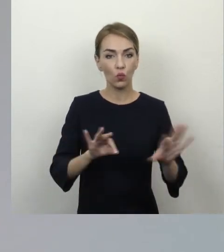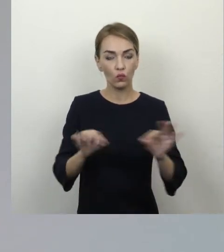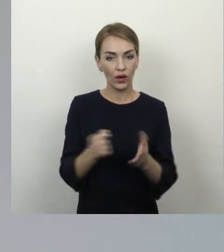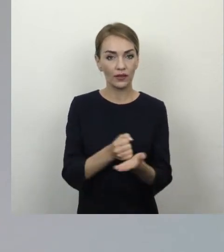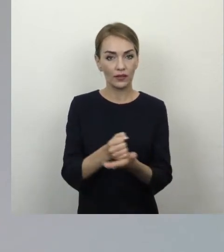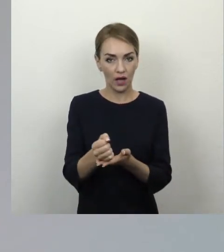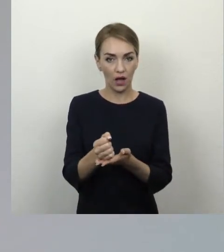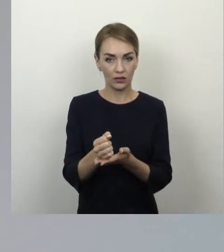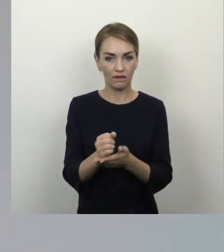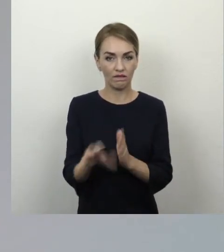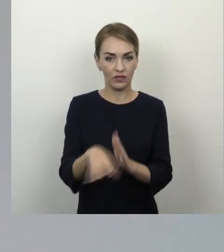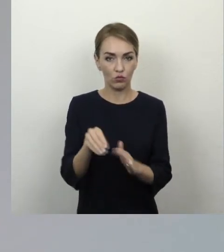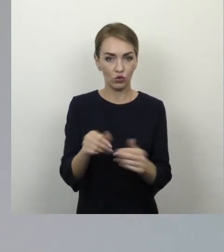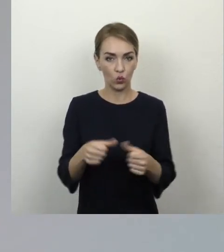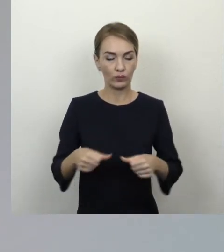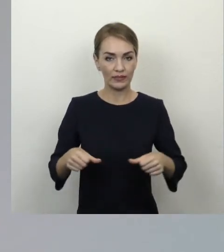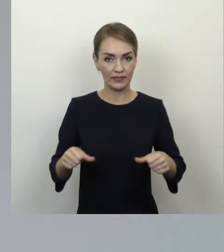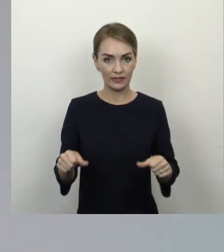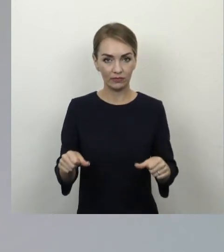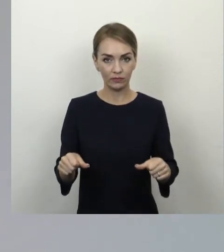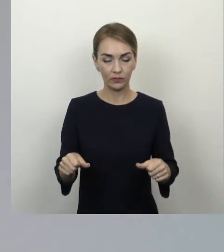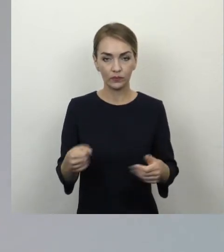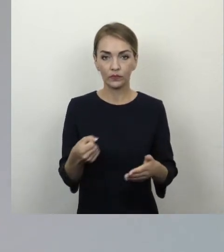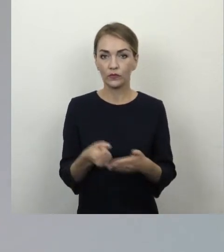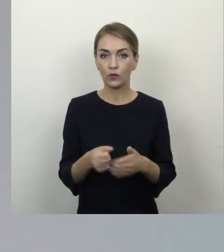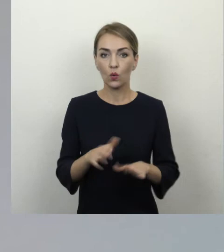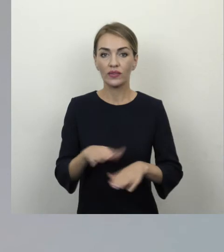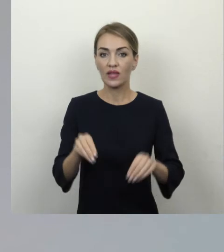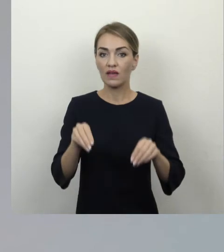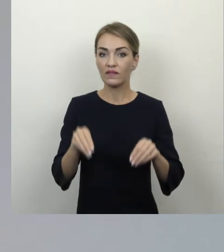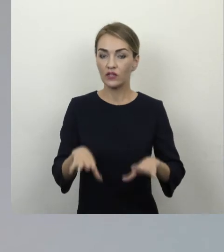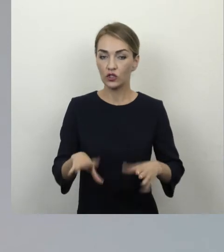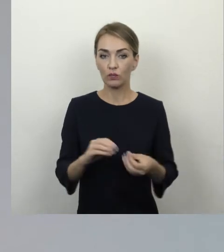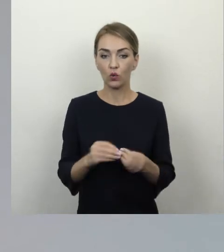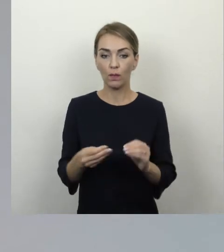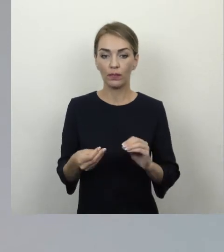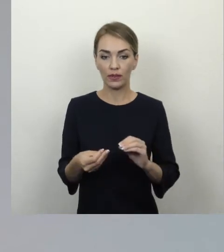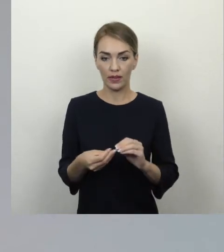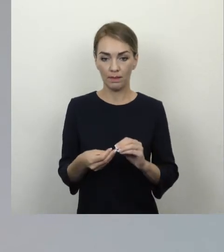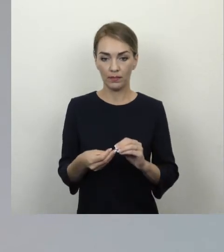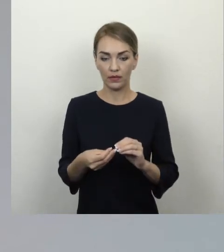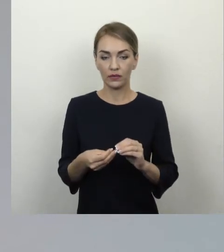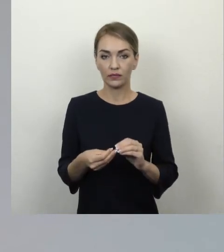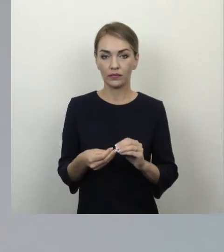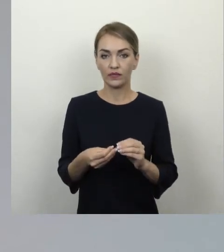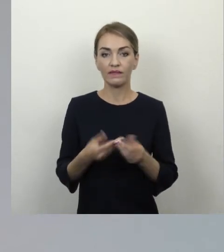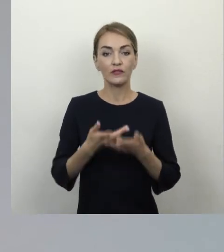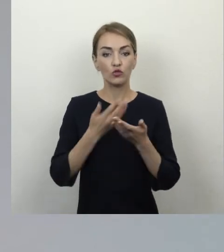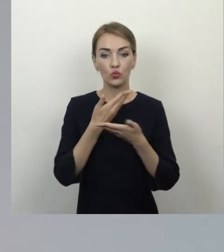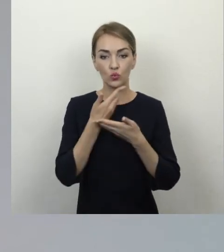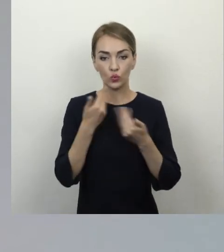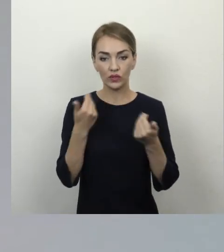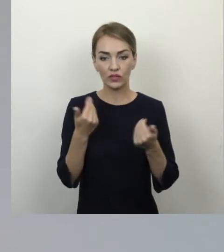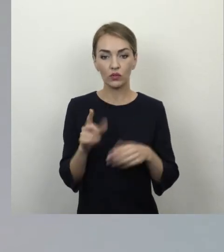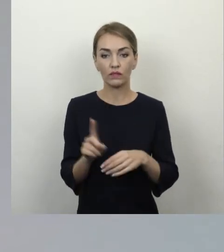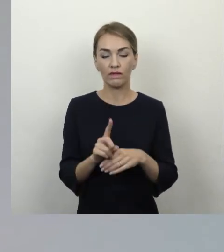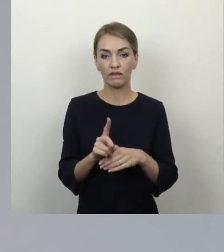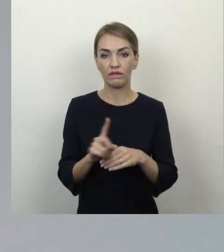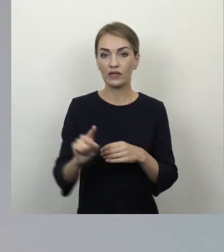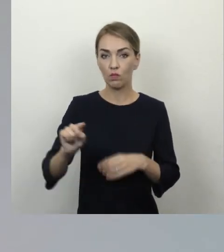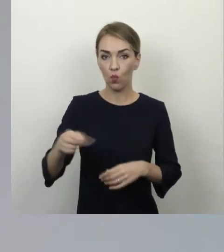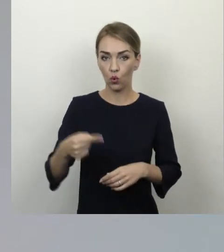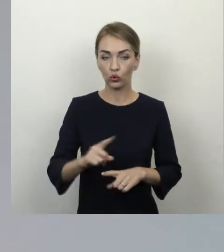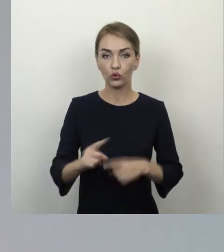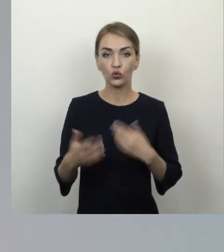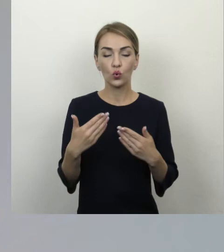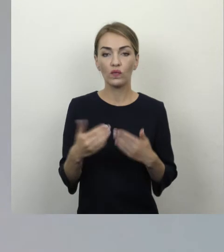proper conditions are established for the selection of commission members. In the current election